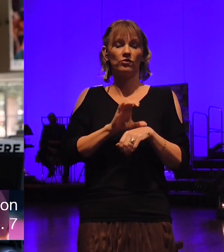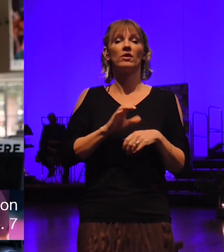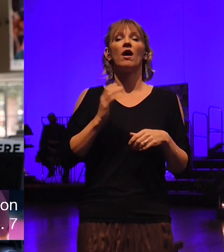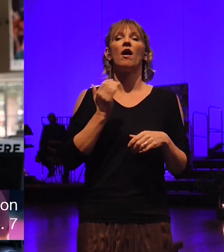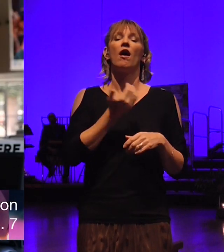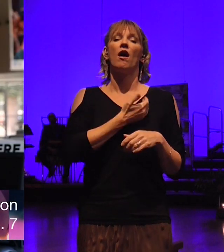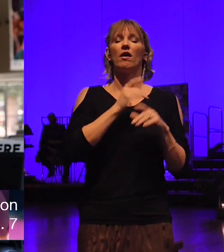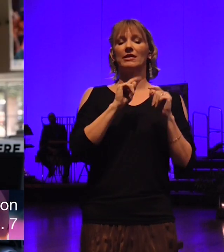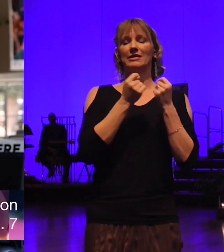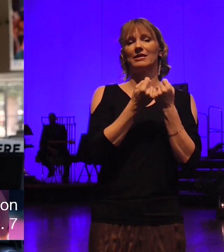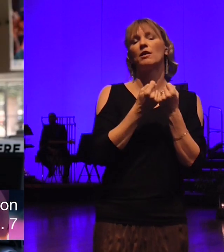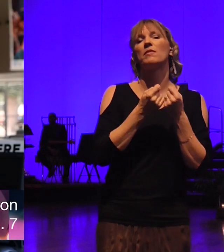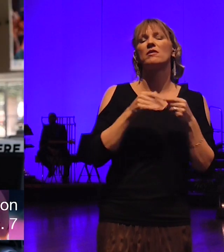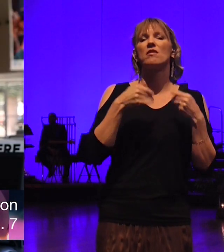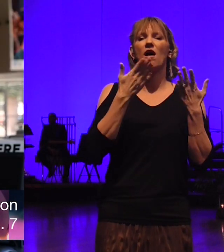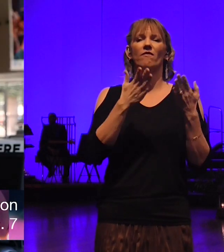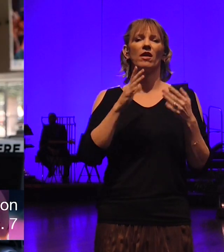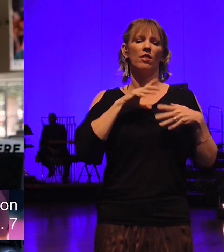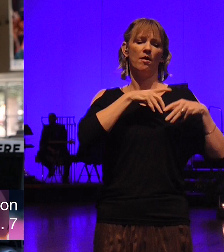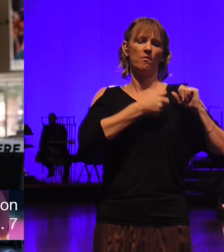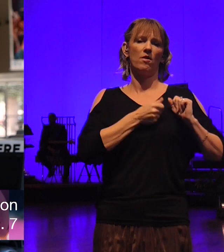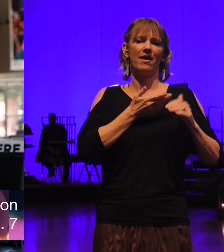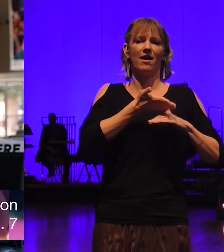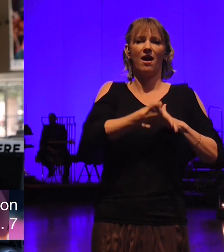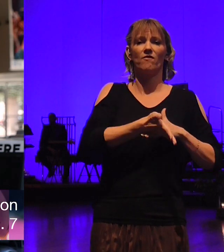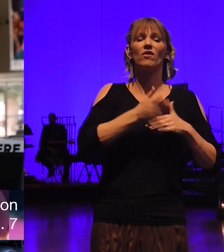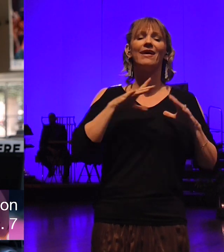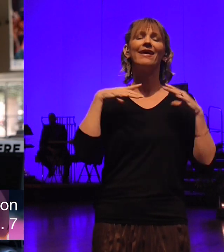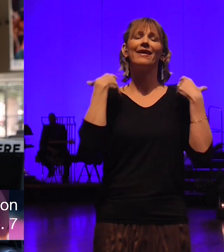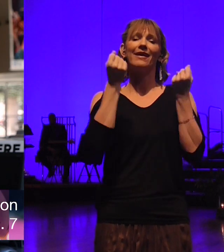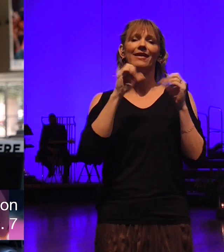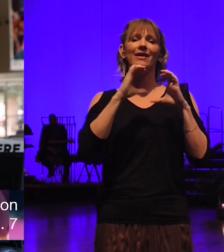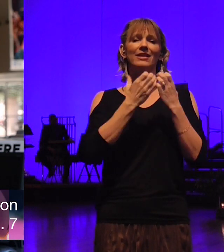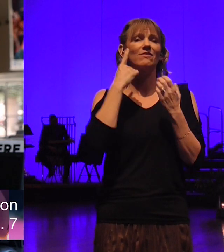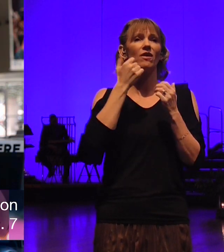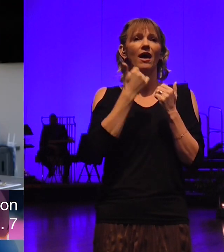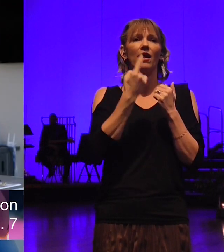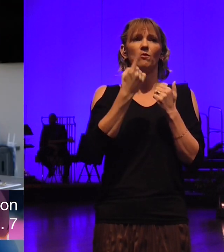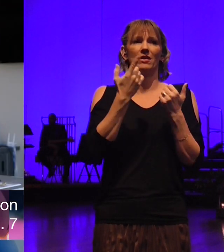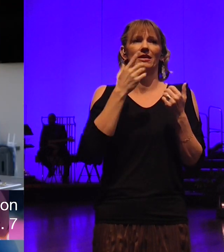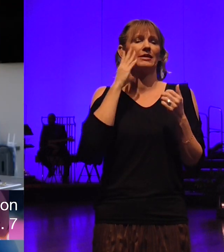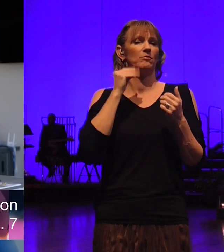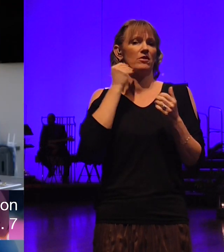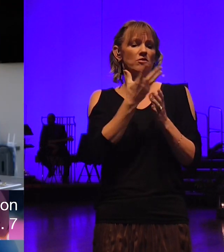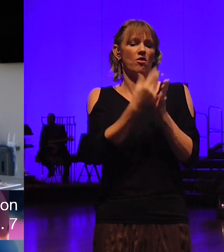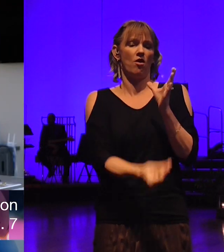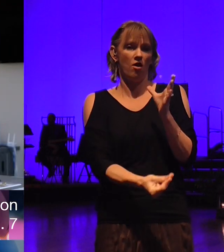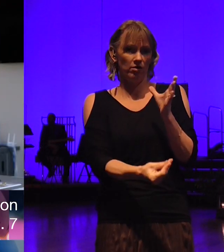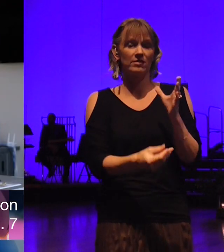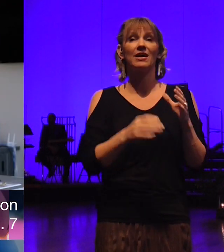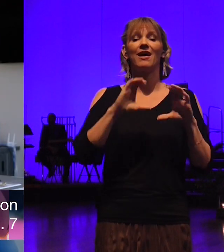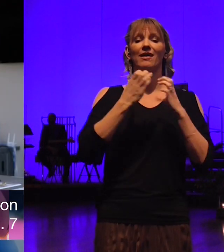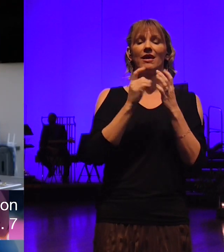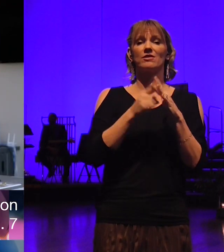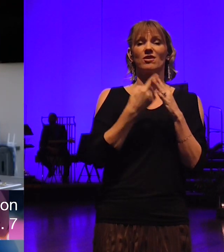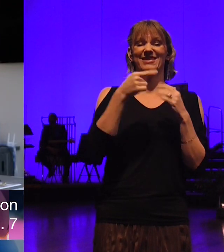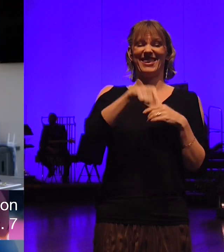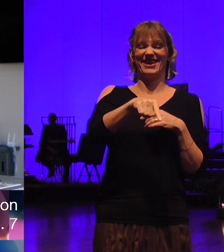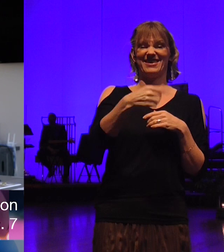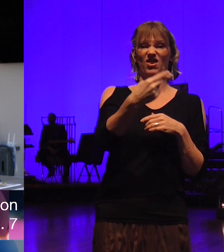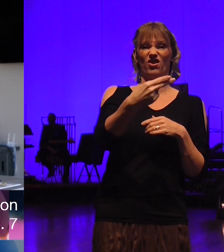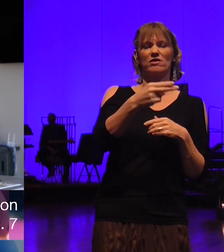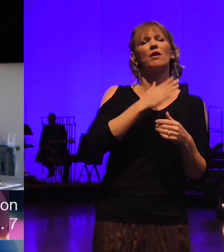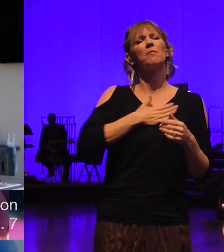Morning After, a healing class for anyone who has experienced a significant loss. Class starts this Thursday, but please sign up soon